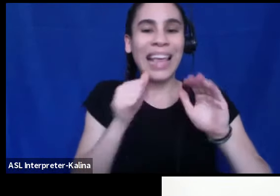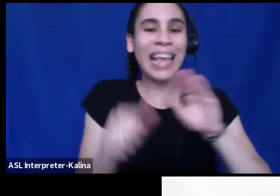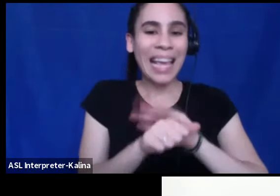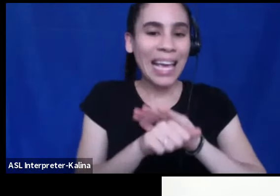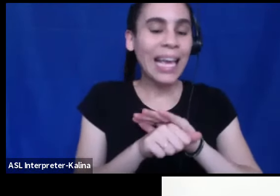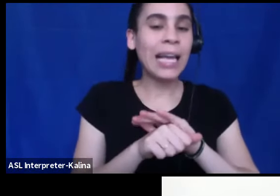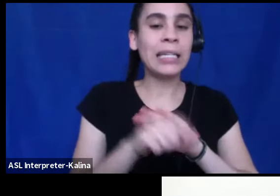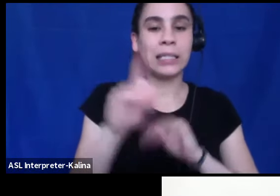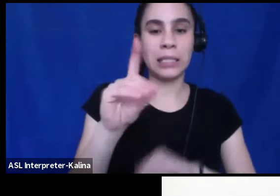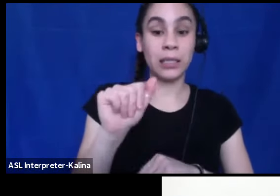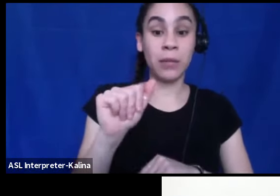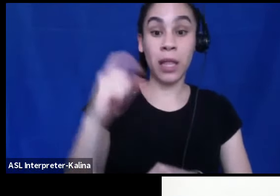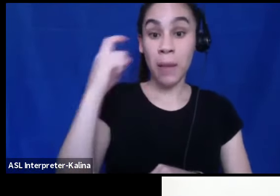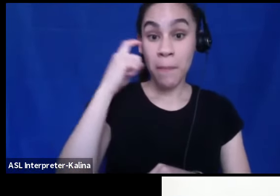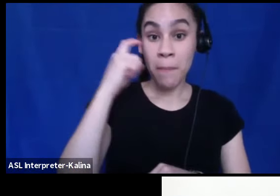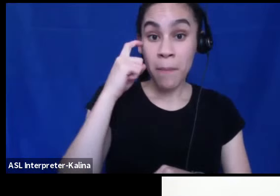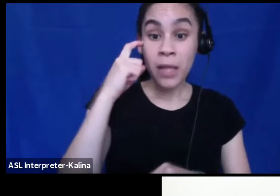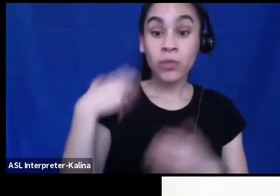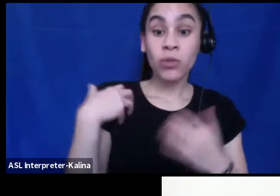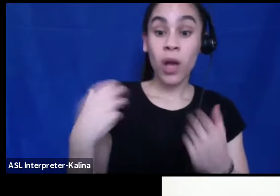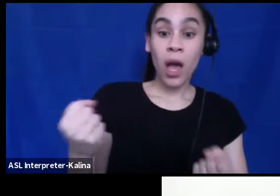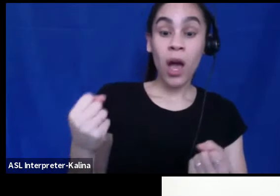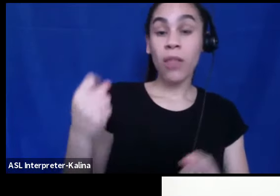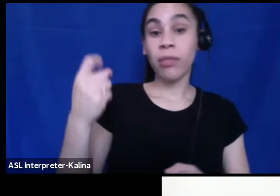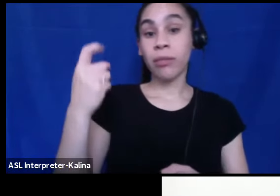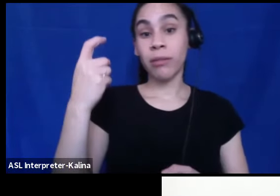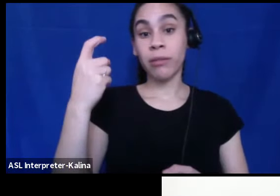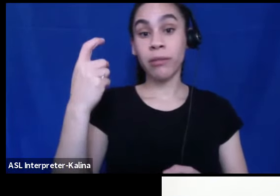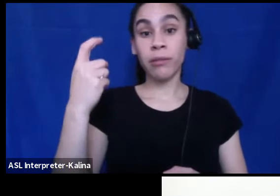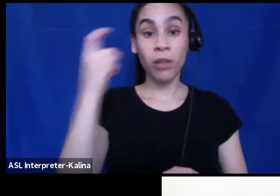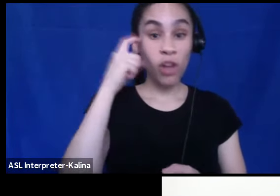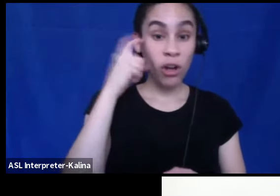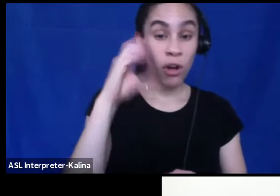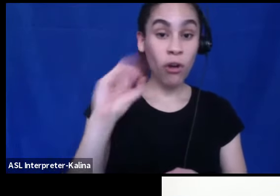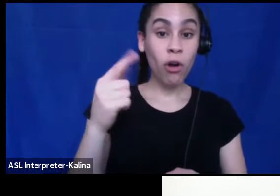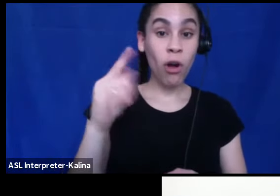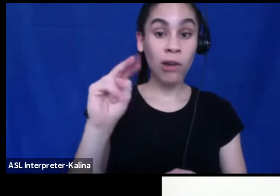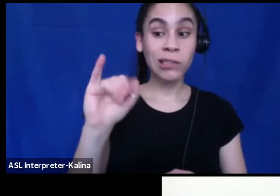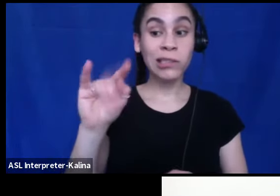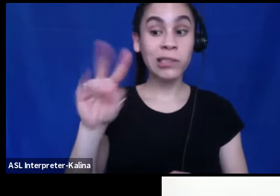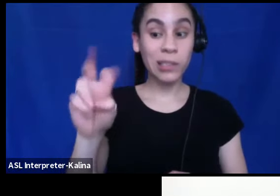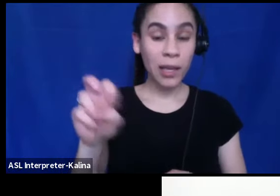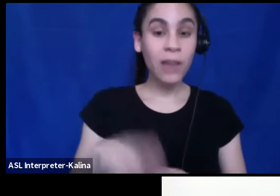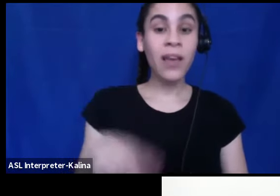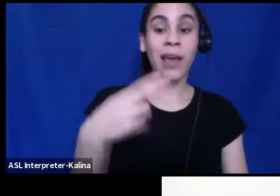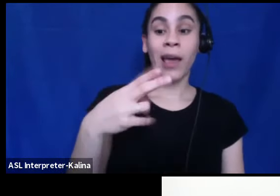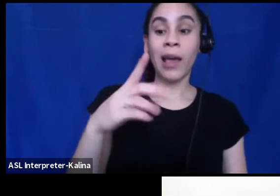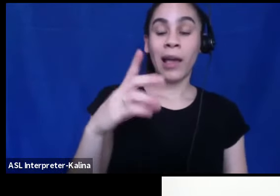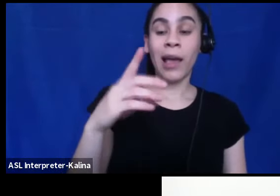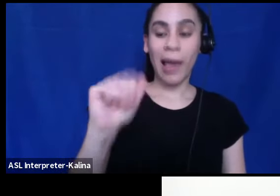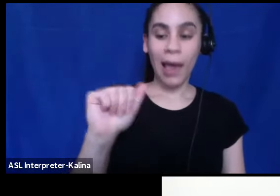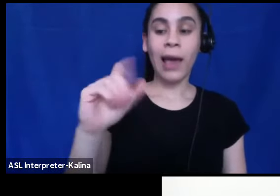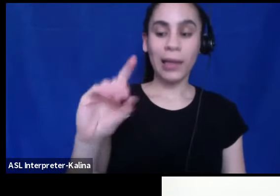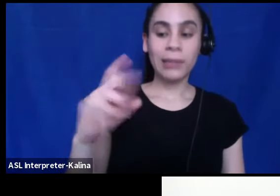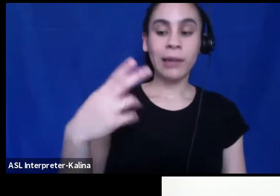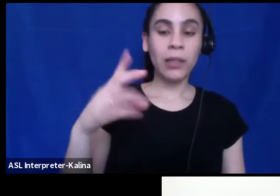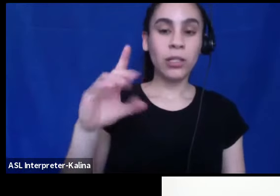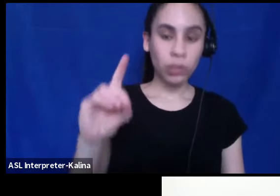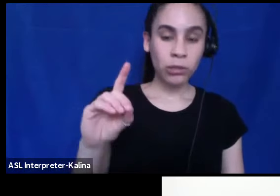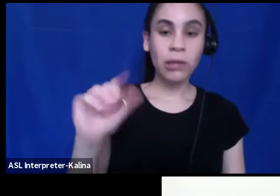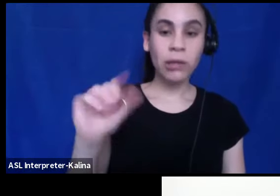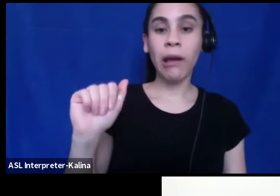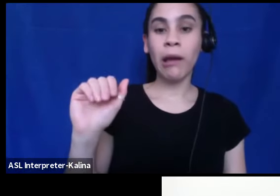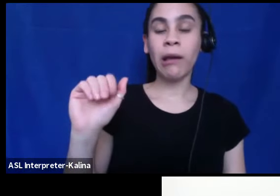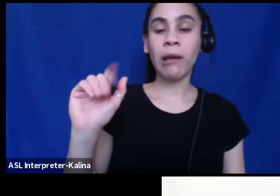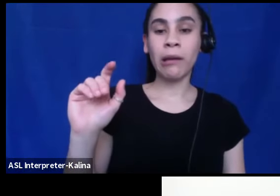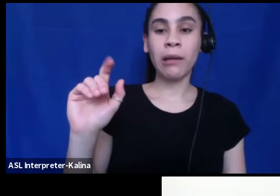cognitive, ADHD, ADD, I could go on, hearing loss, or even people are colorblind. You